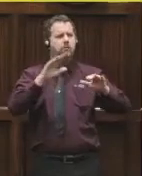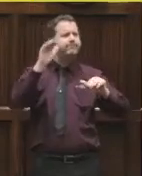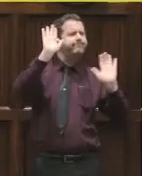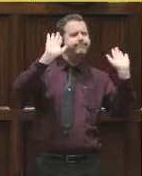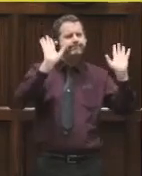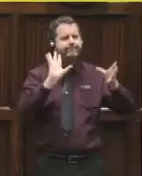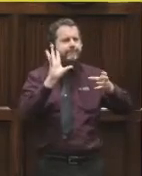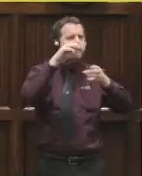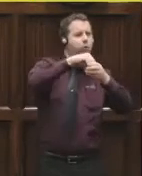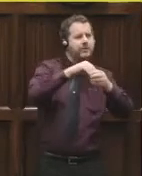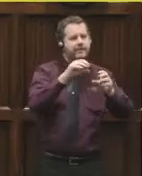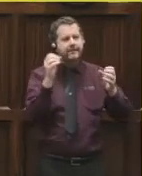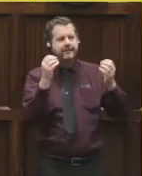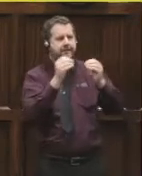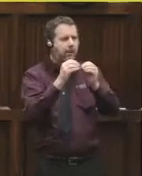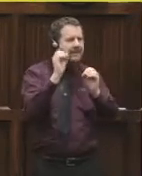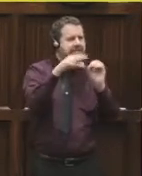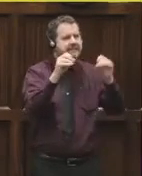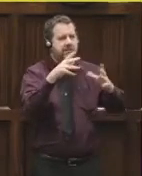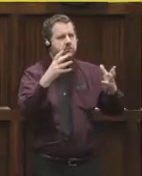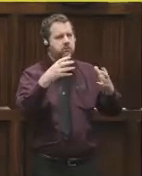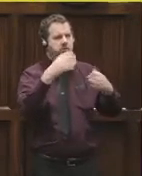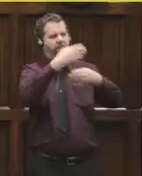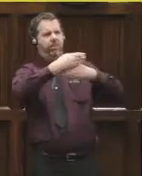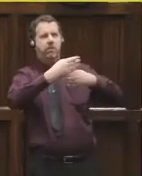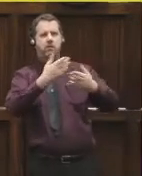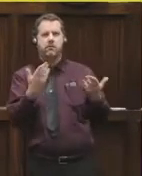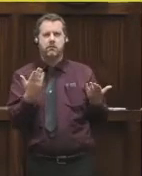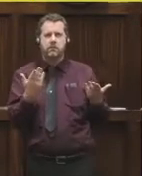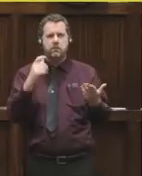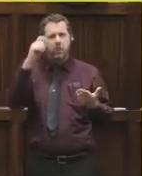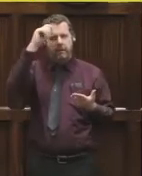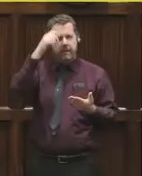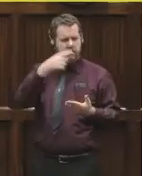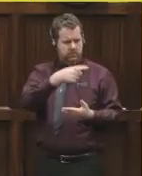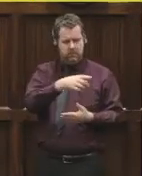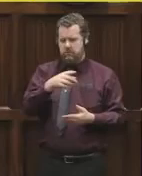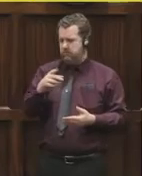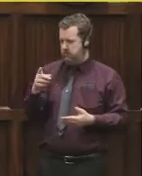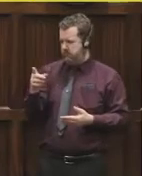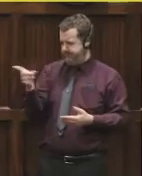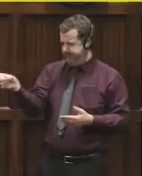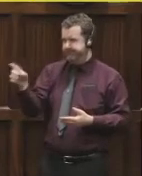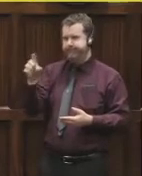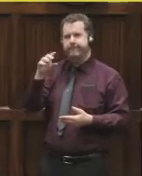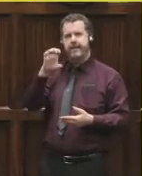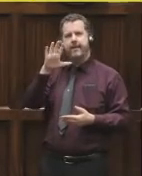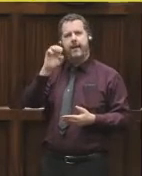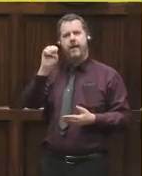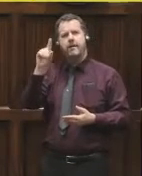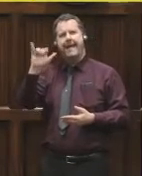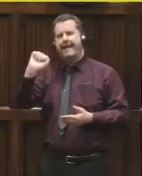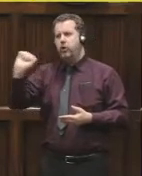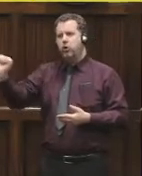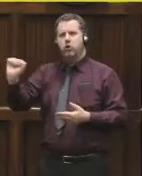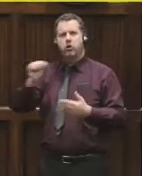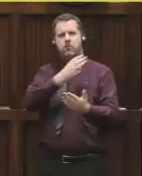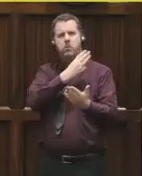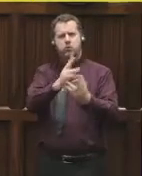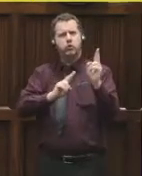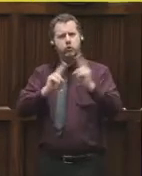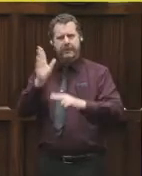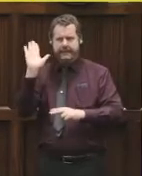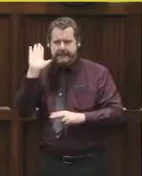bill. And I think Deputy Daly's contribution should be listened to properly, should be considered,